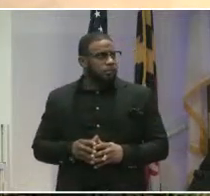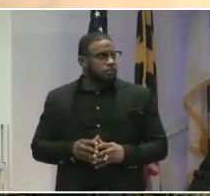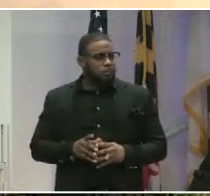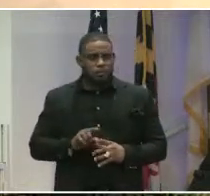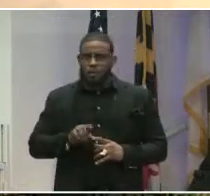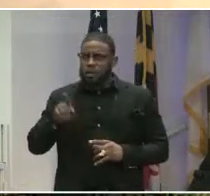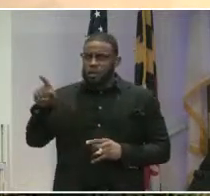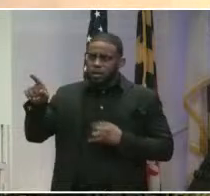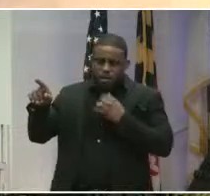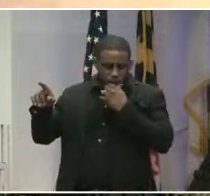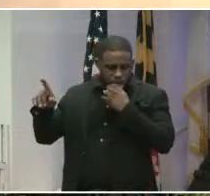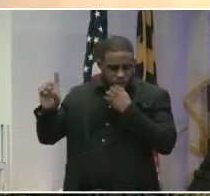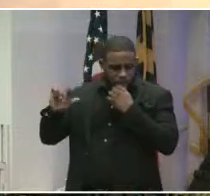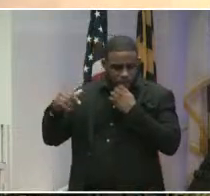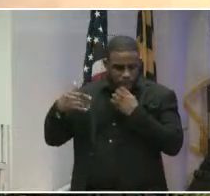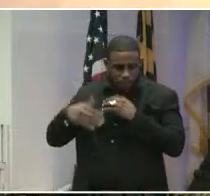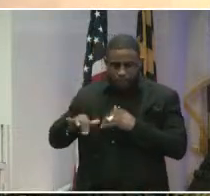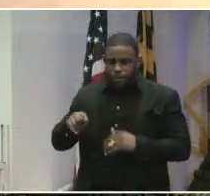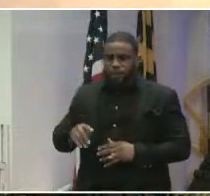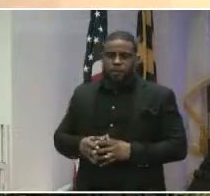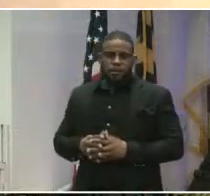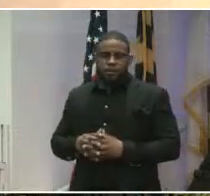over in, I'm going to say where I was walking at.